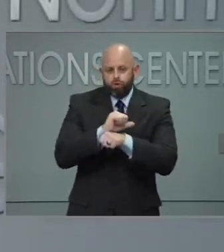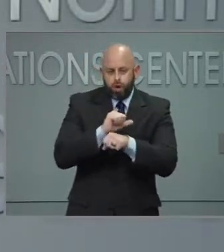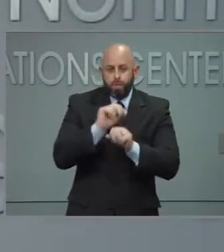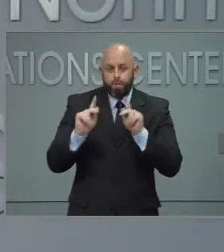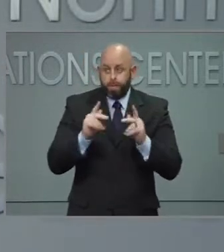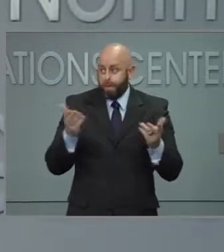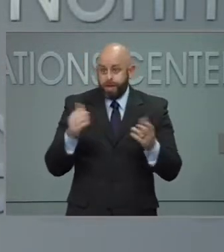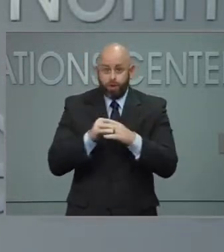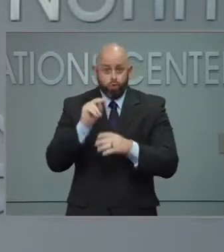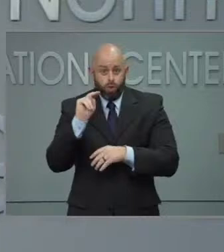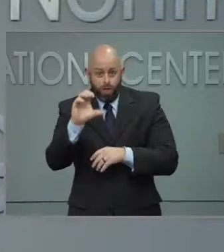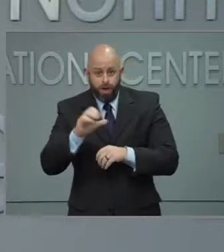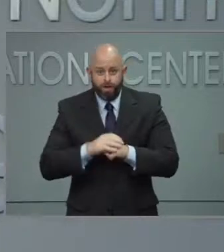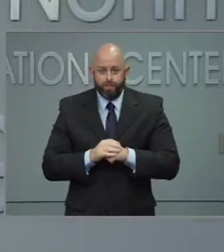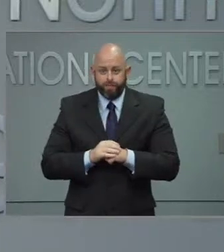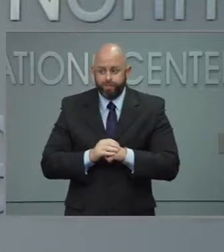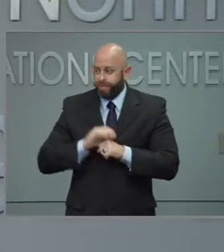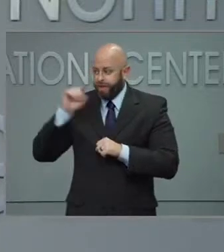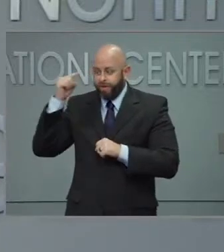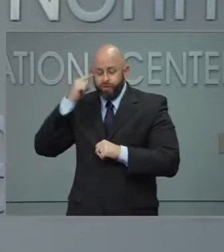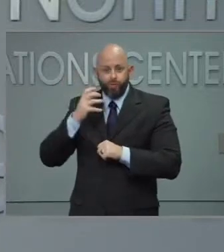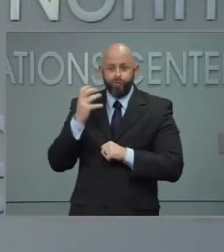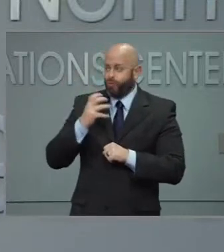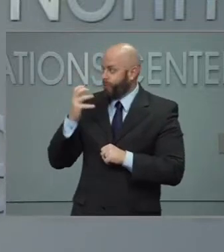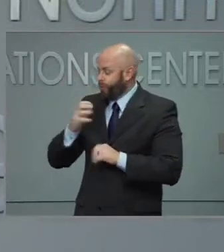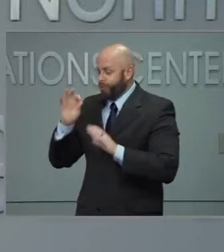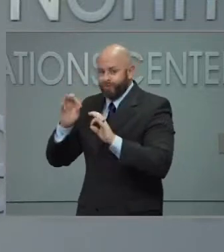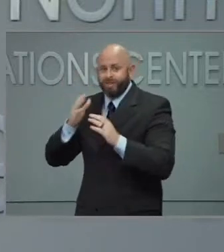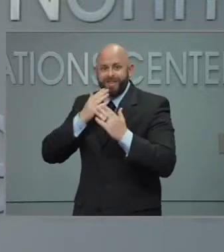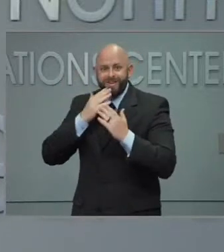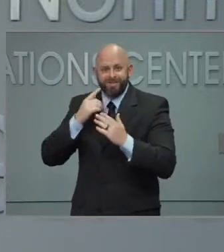Well, that's a relief. Next question, please.